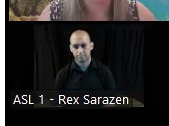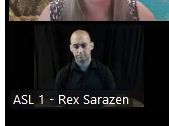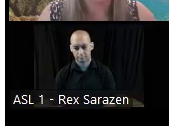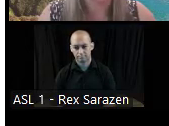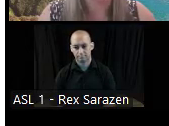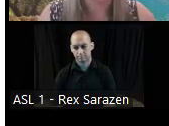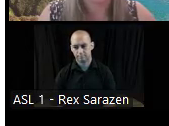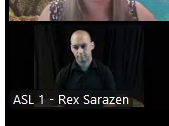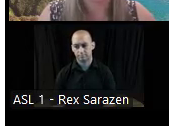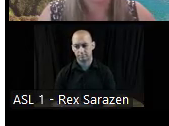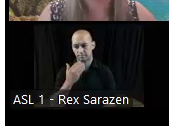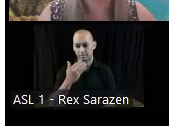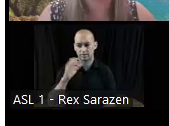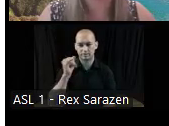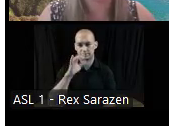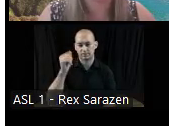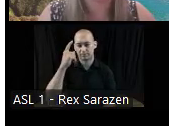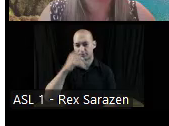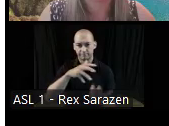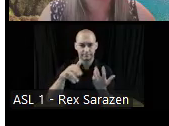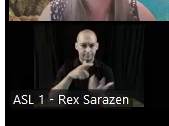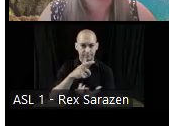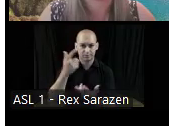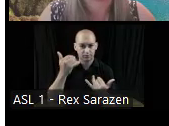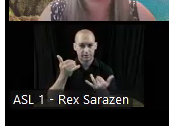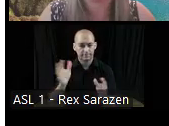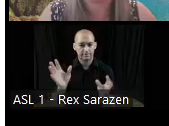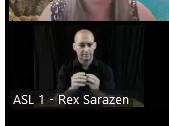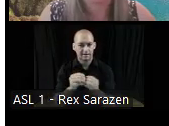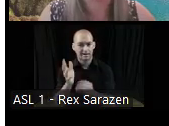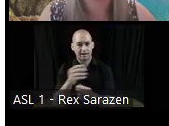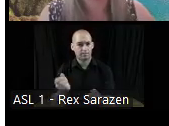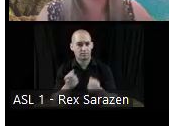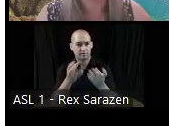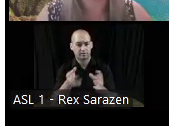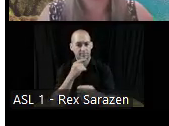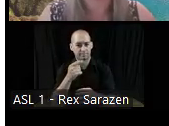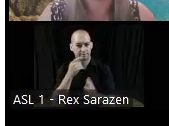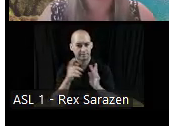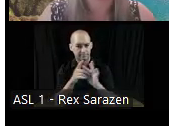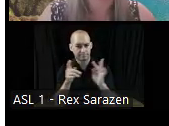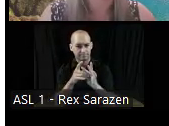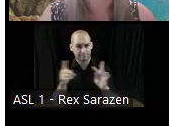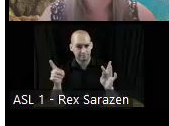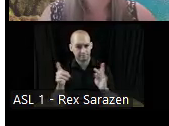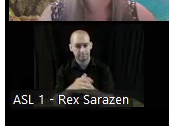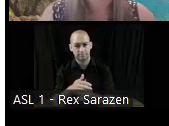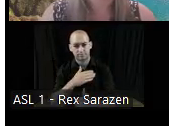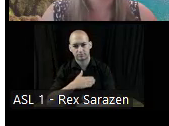Thank you, Jessica, for your engagement at today's meeting, as well as providing that public comment. Appreciate your time